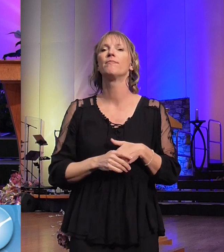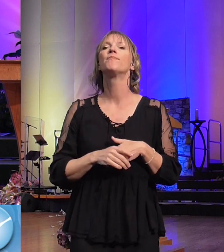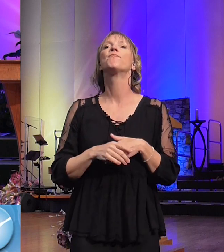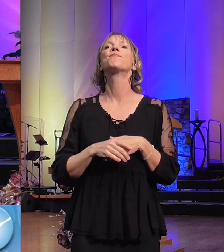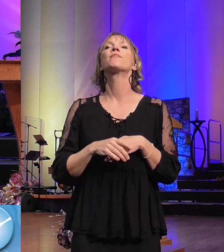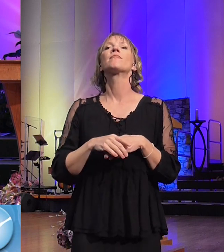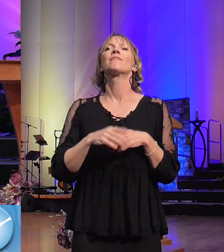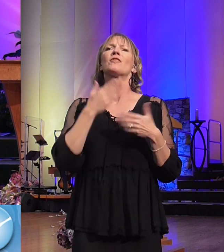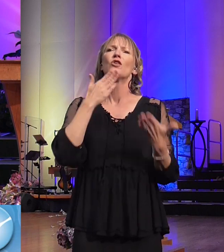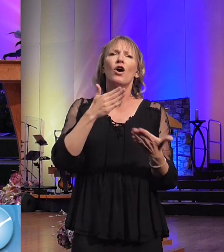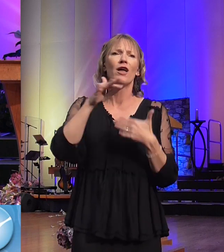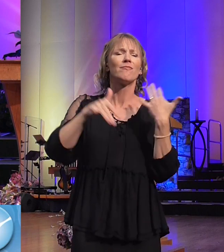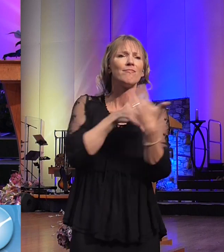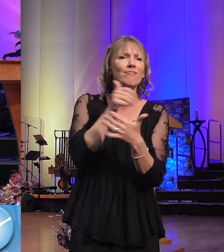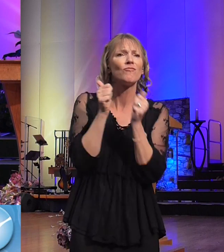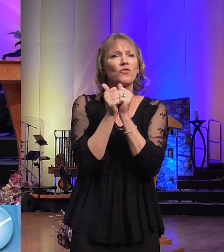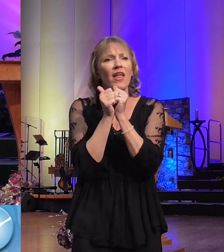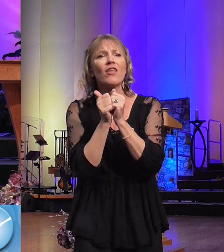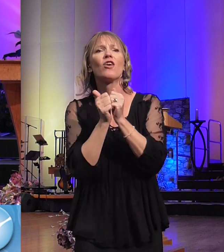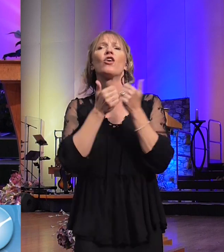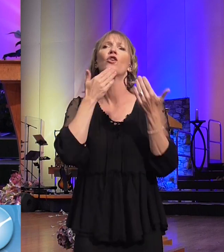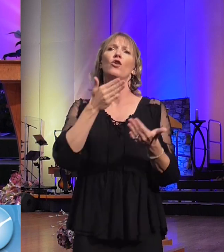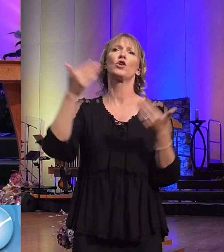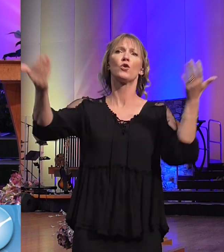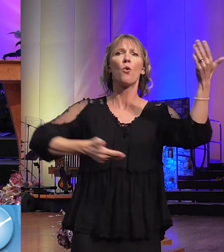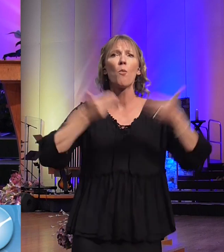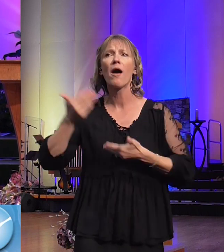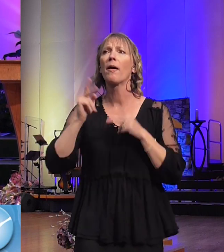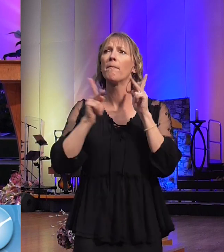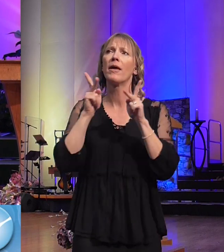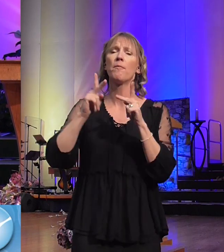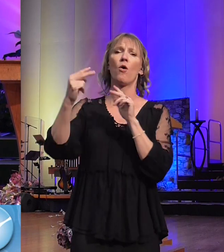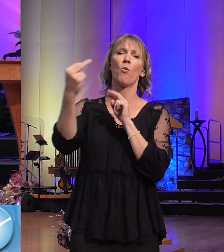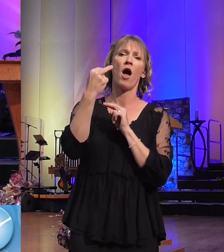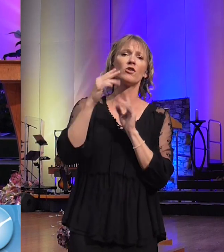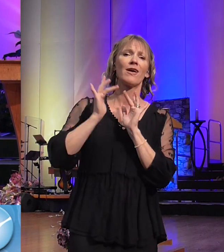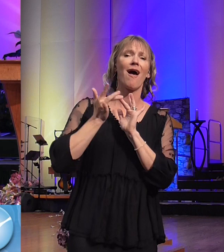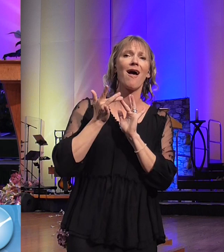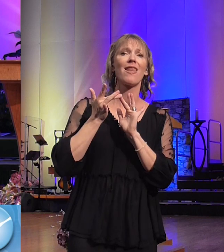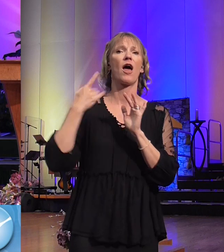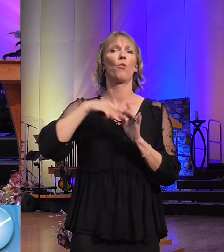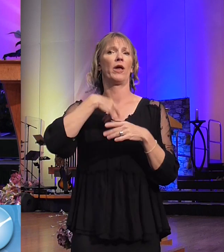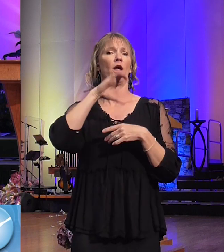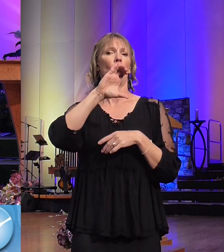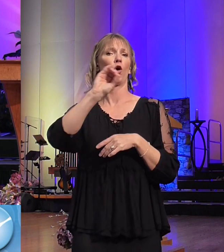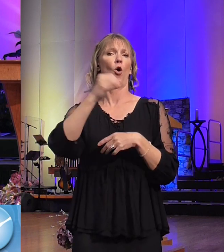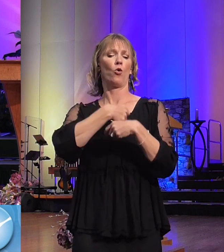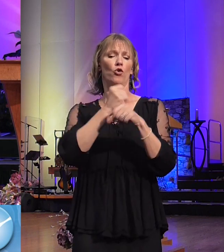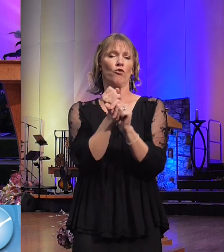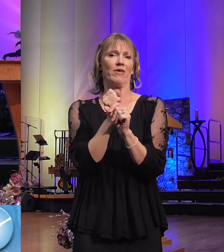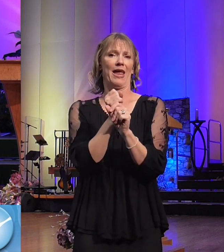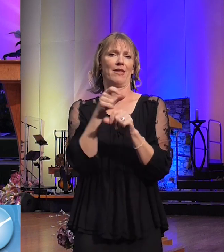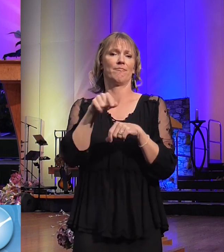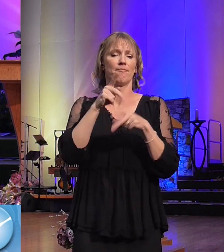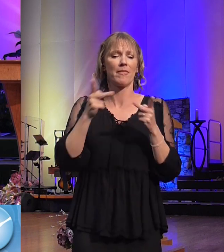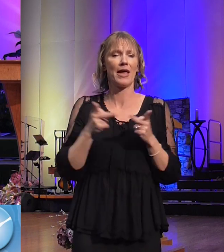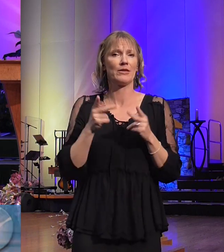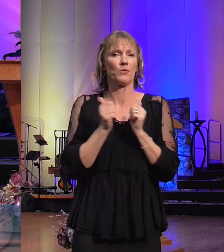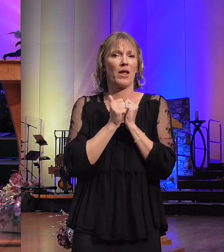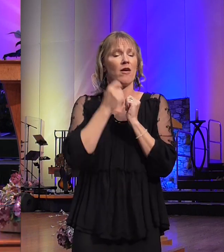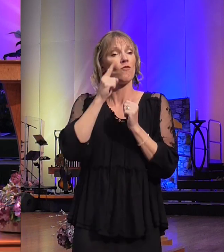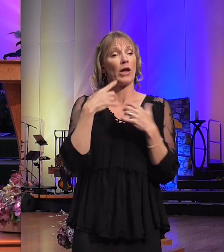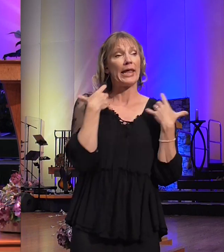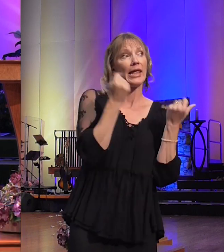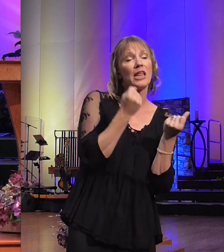this company, so good to welcome folks online as we all co-create Sanctuary together for healing,